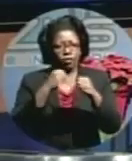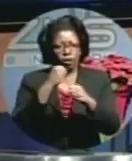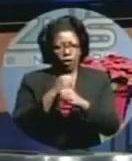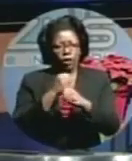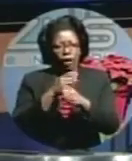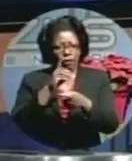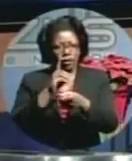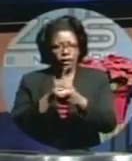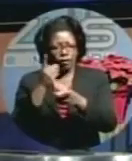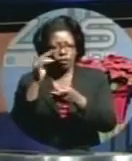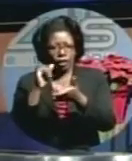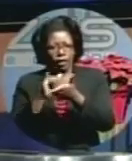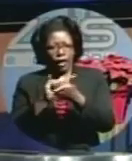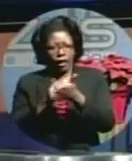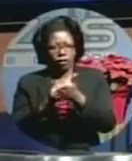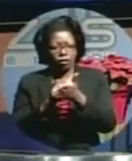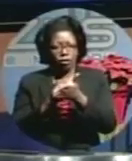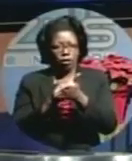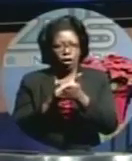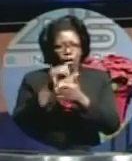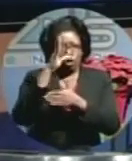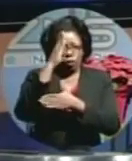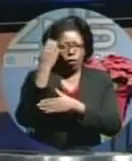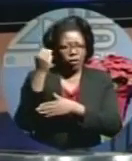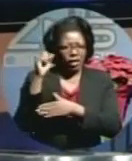set for trial. The boy has denied the